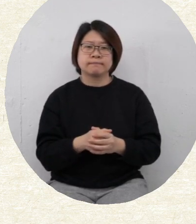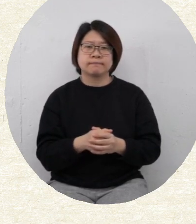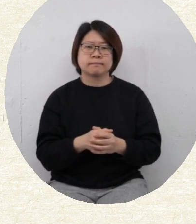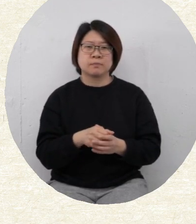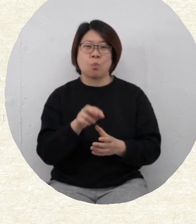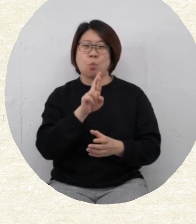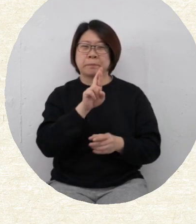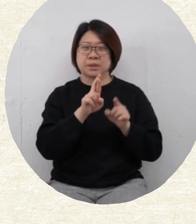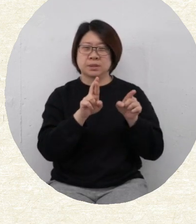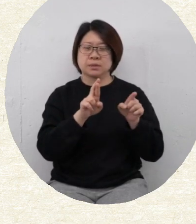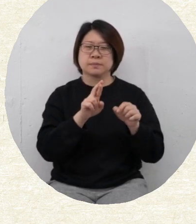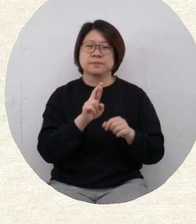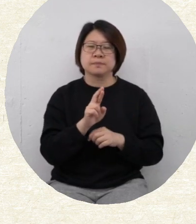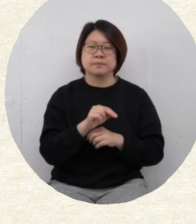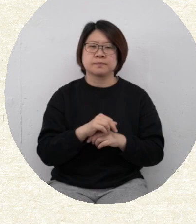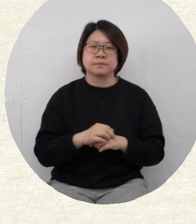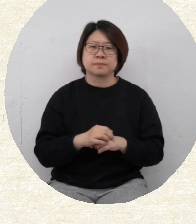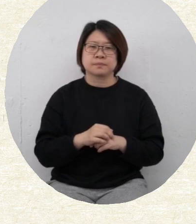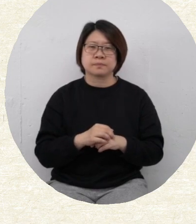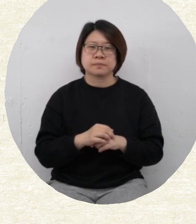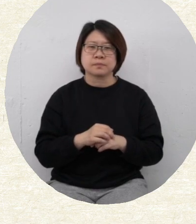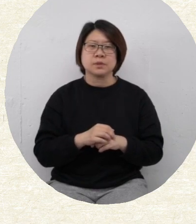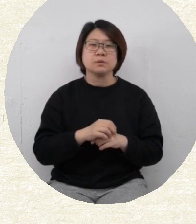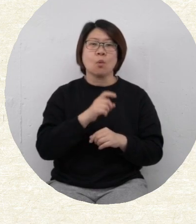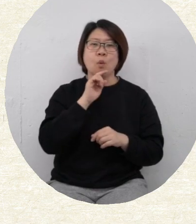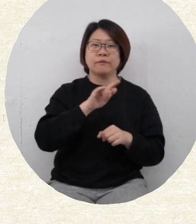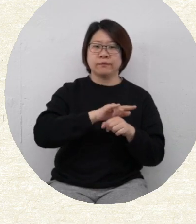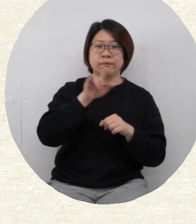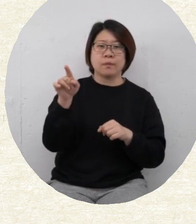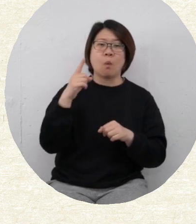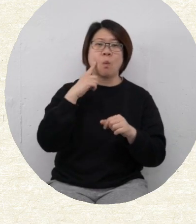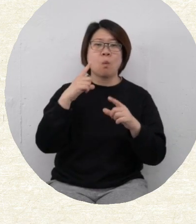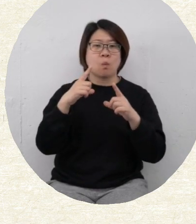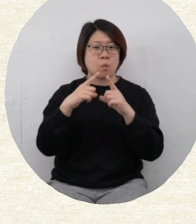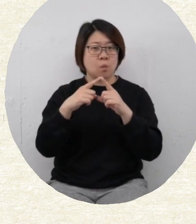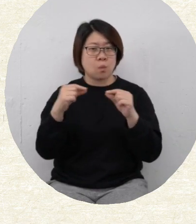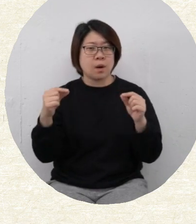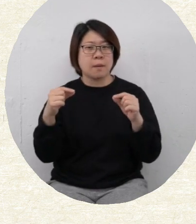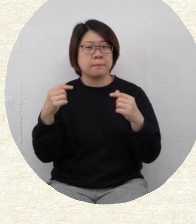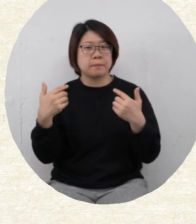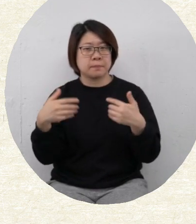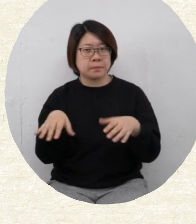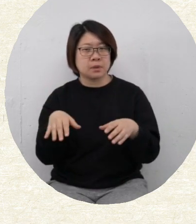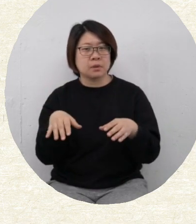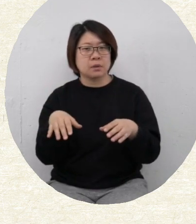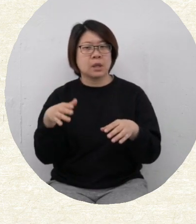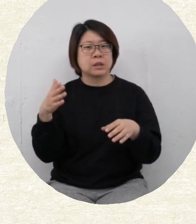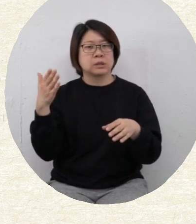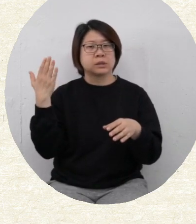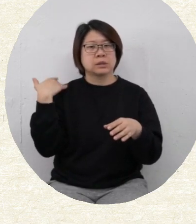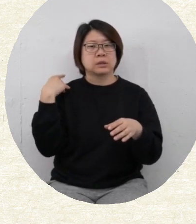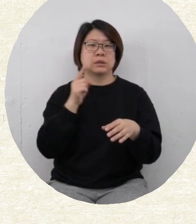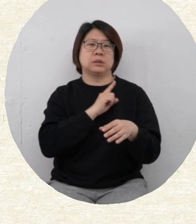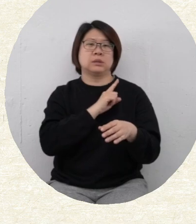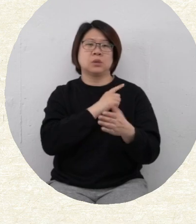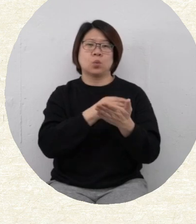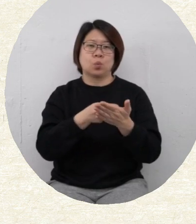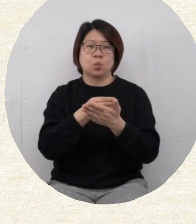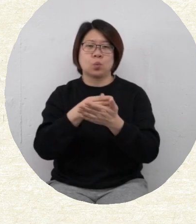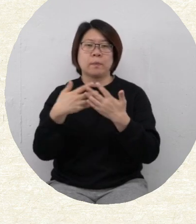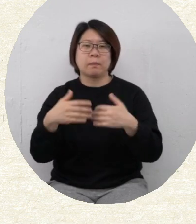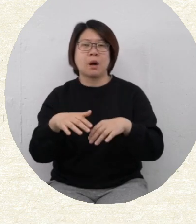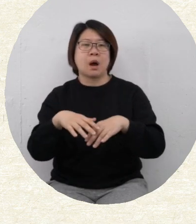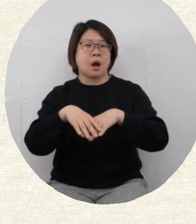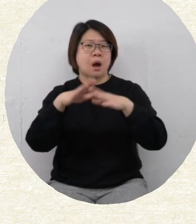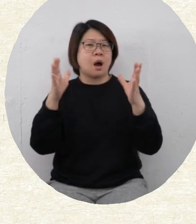with Robert Frank and left with him, as far as I remember, something like 70 or 80 paintings. And